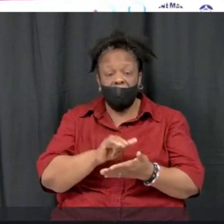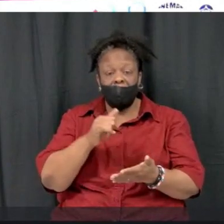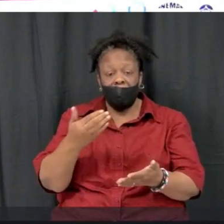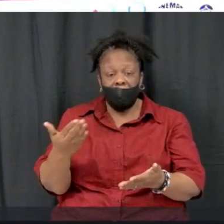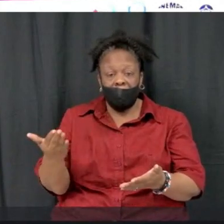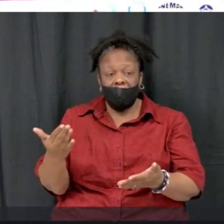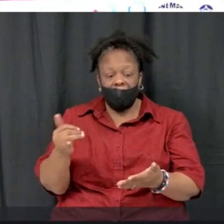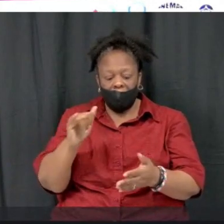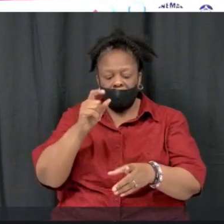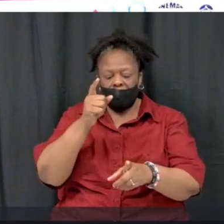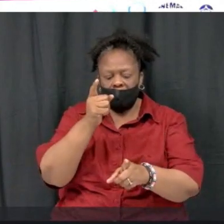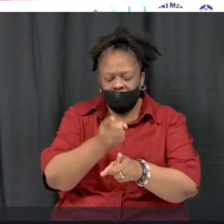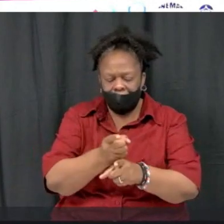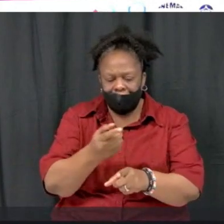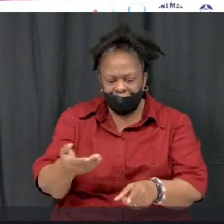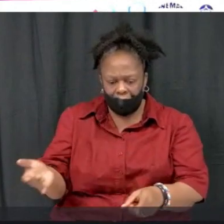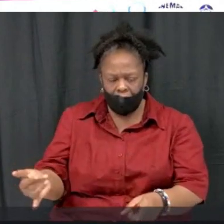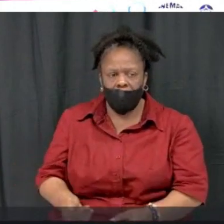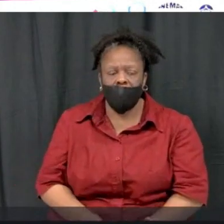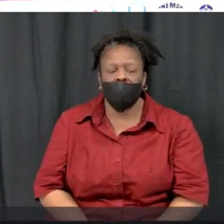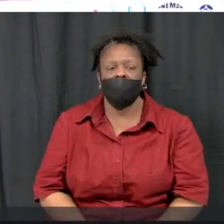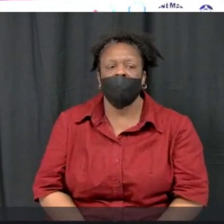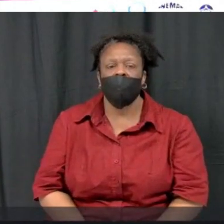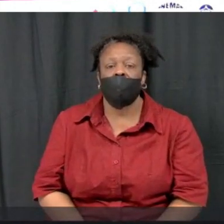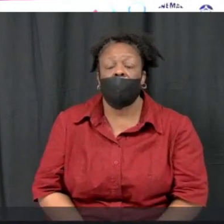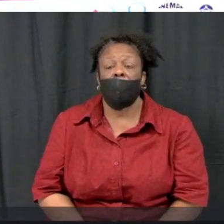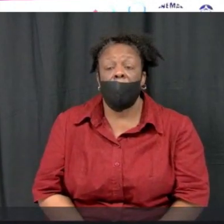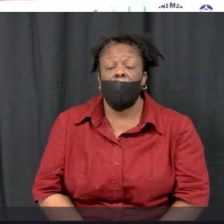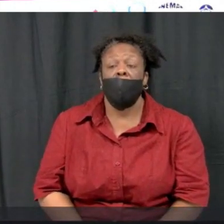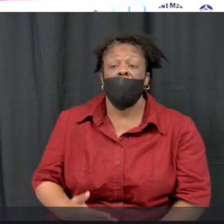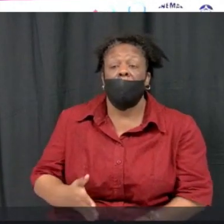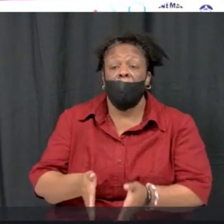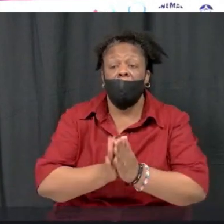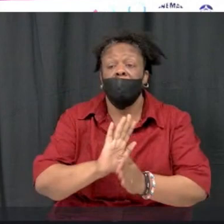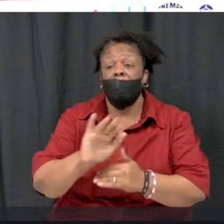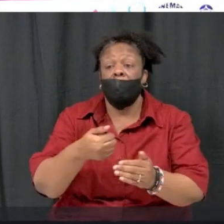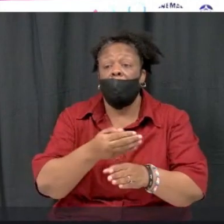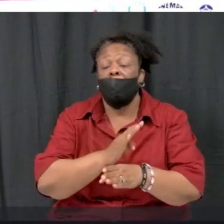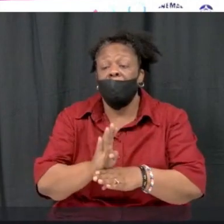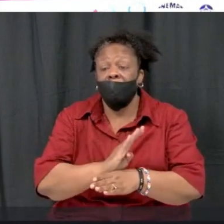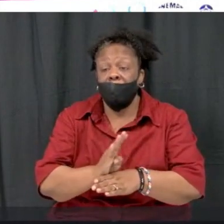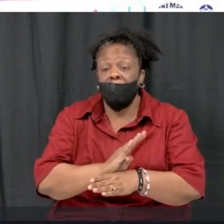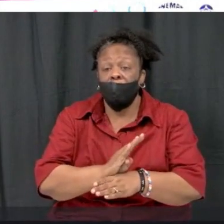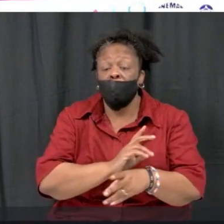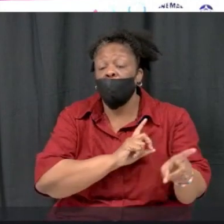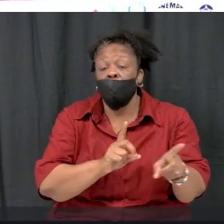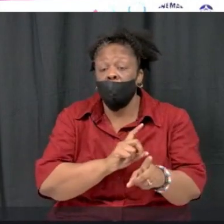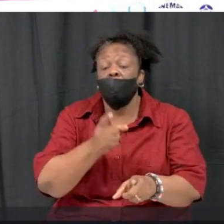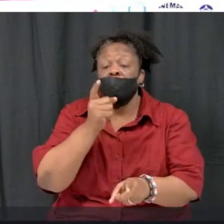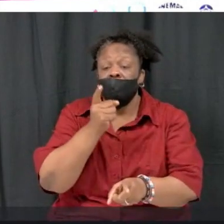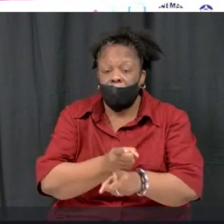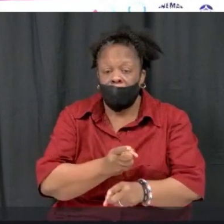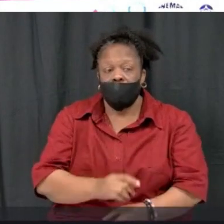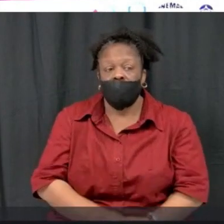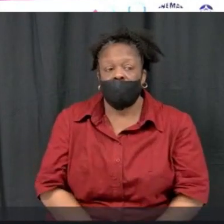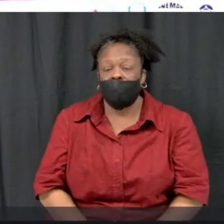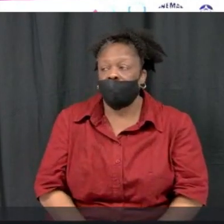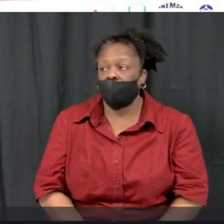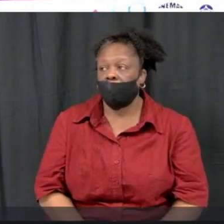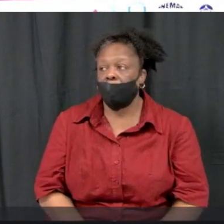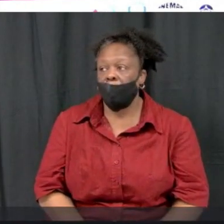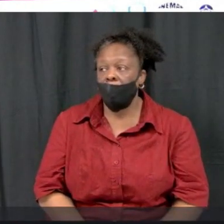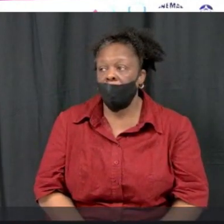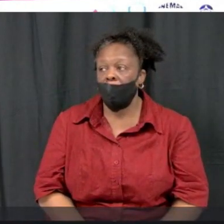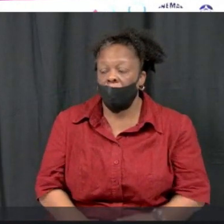you again to kindly enforce all the public health measures. We advise and encourage all business owners,